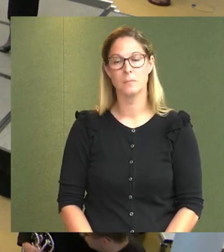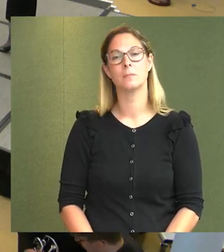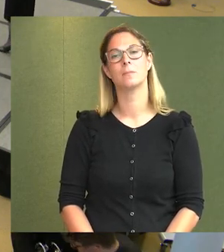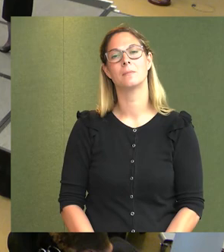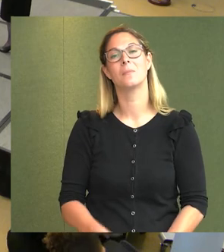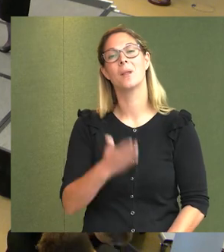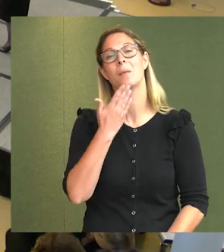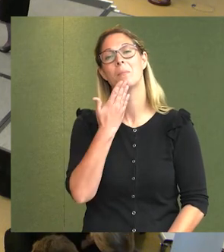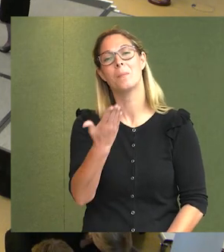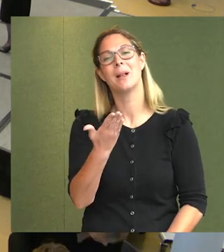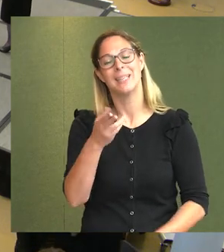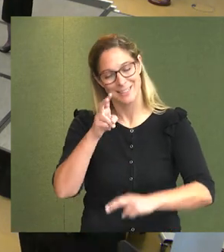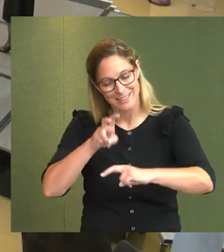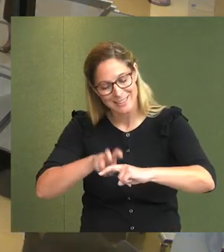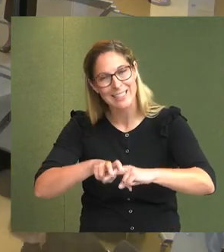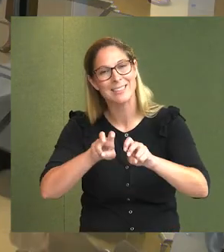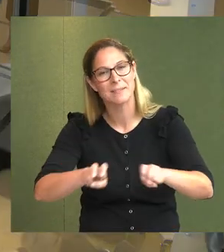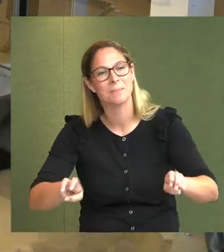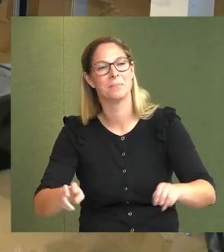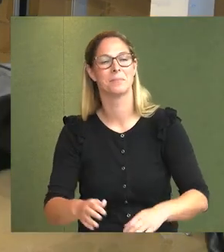Please take your seats.